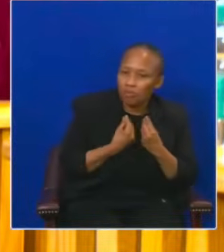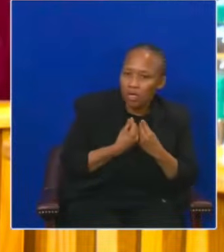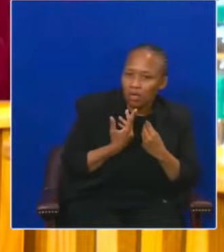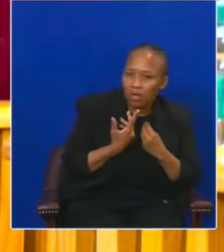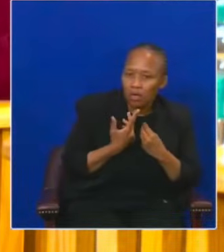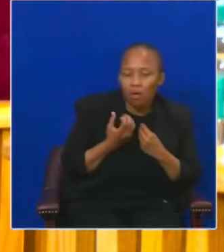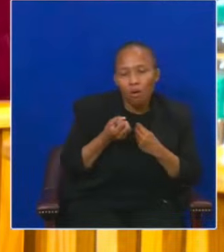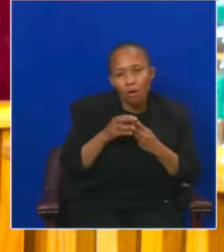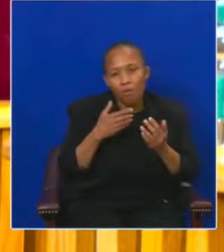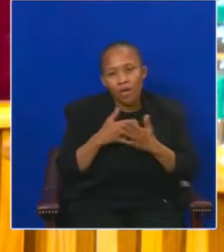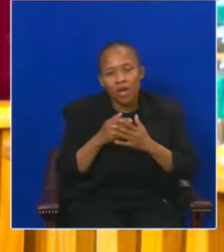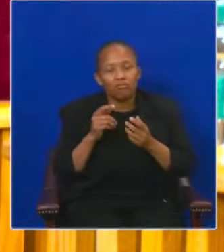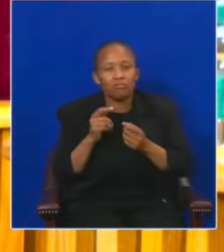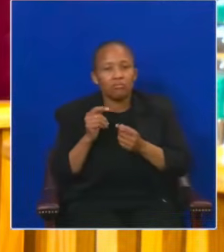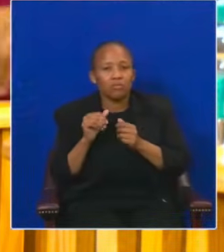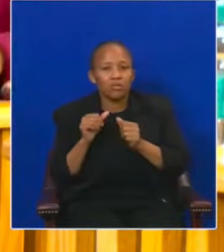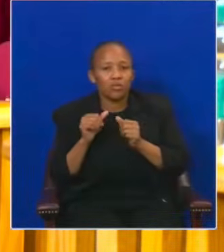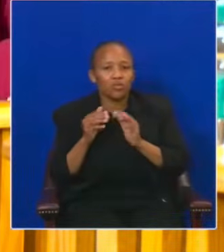please.